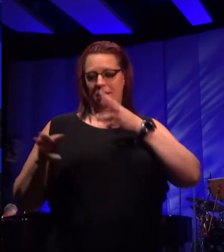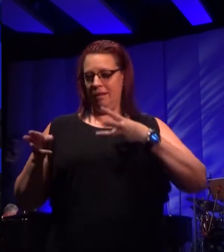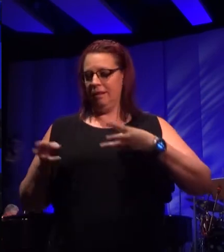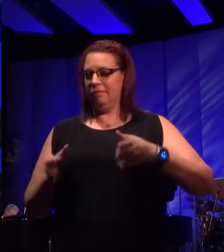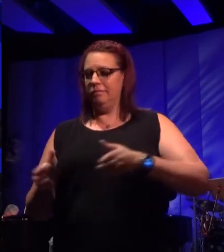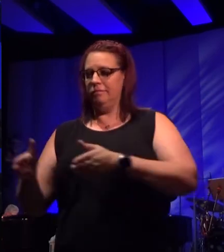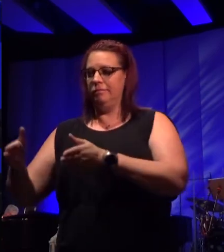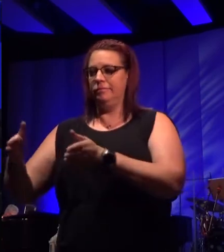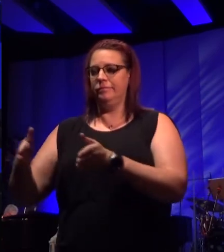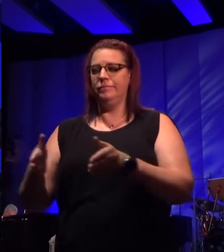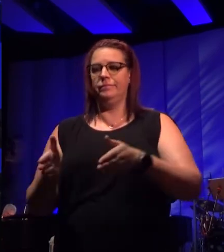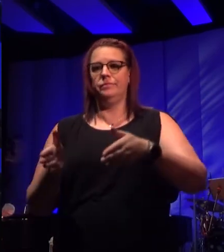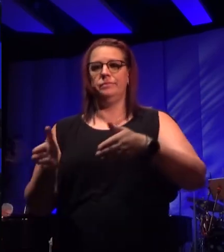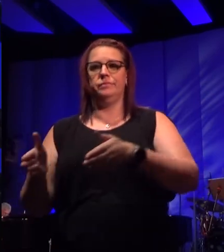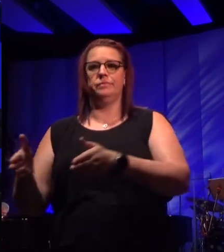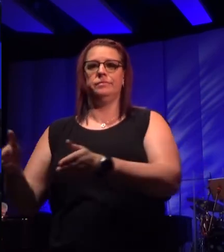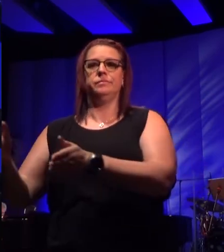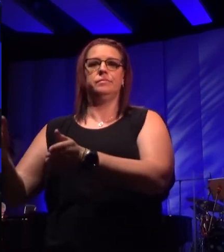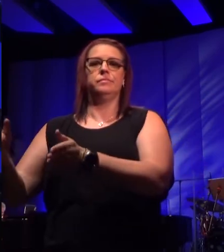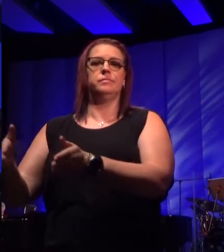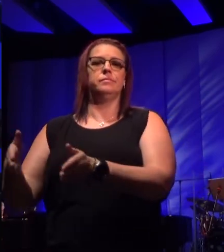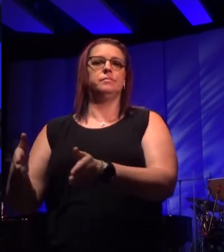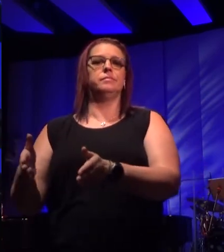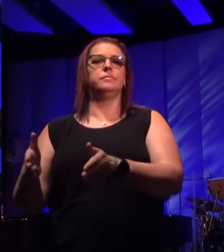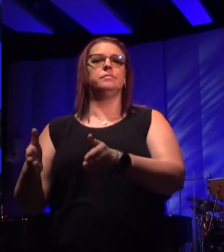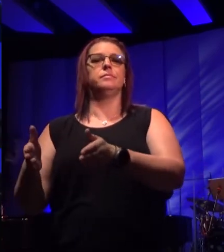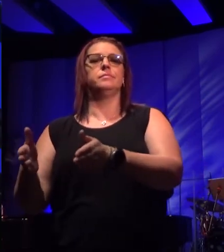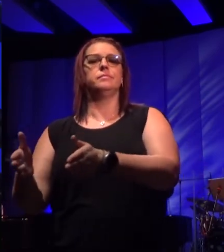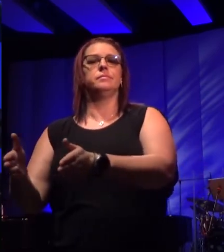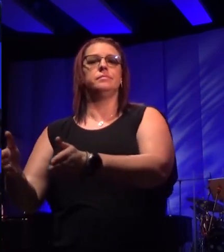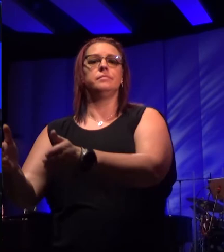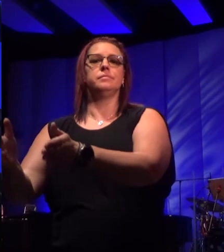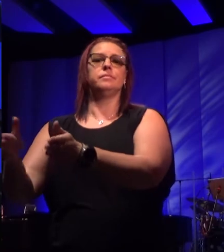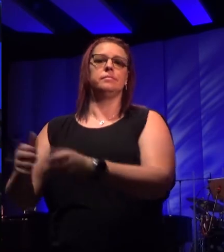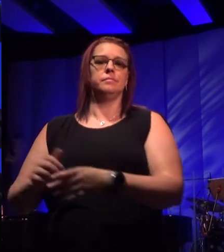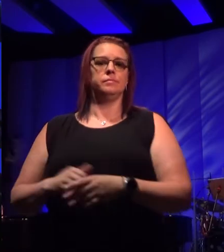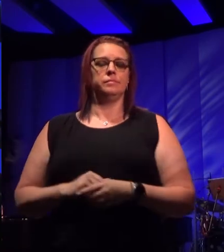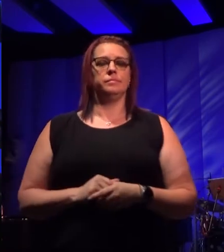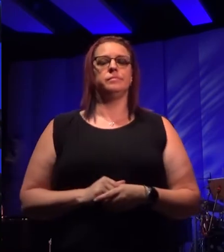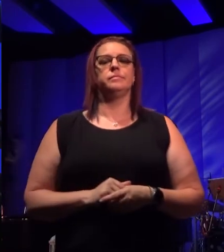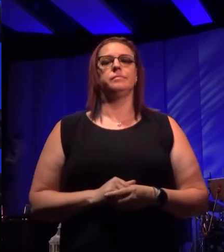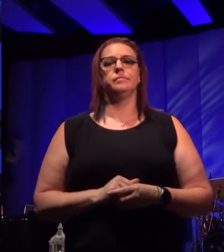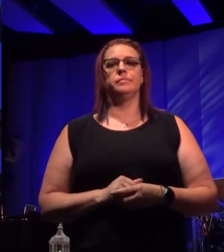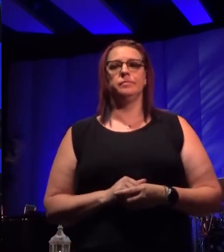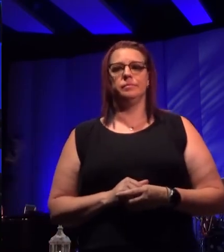beside the still waters.